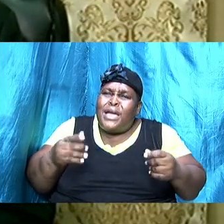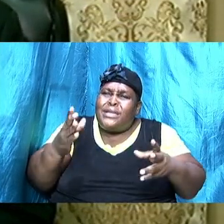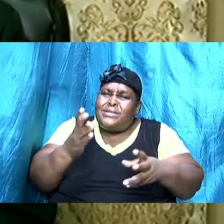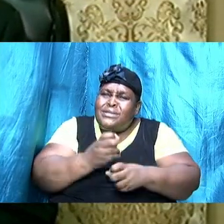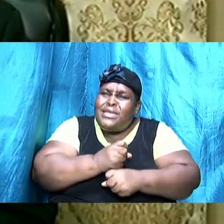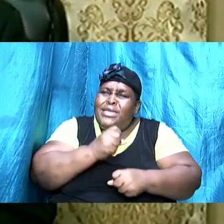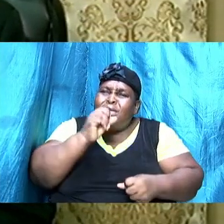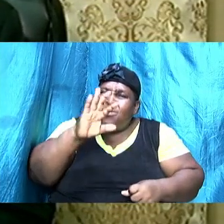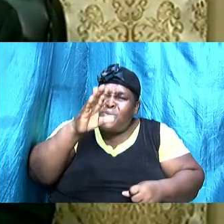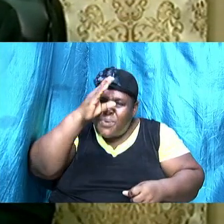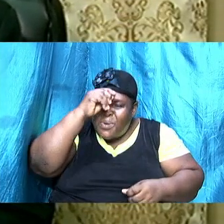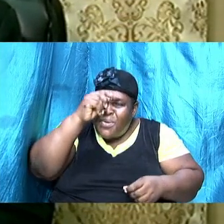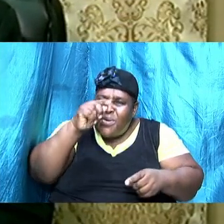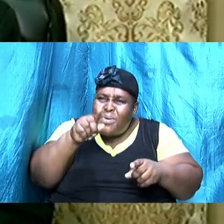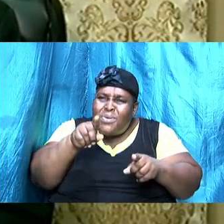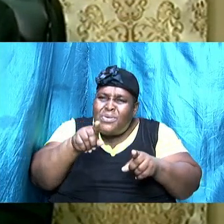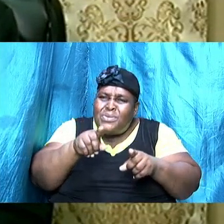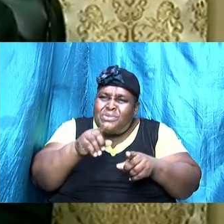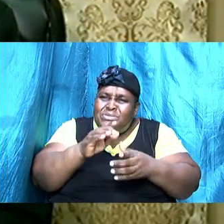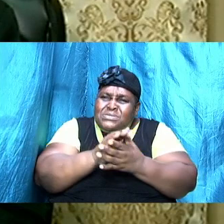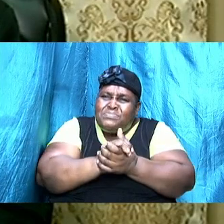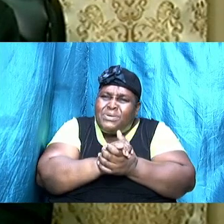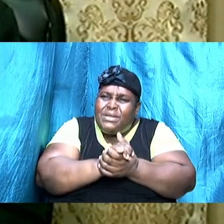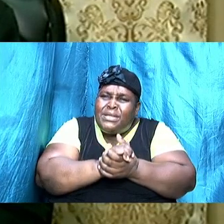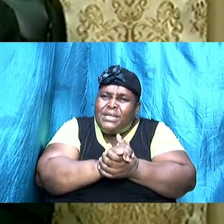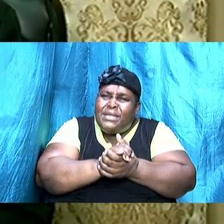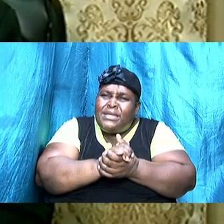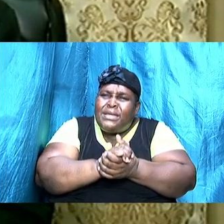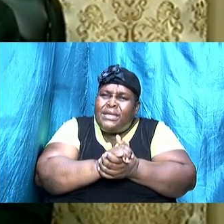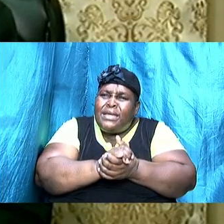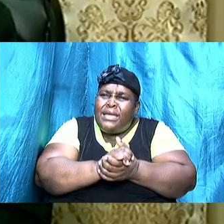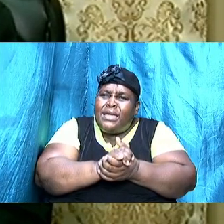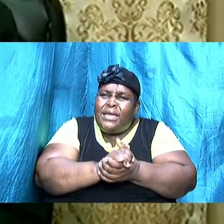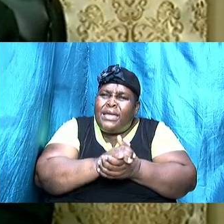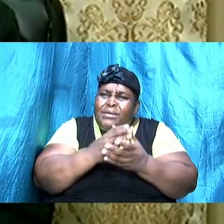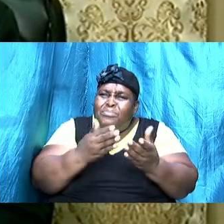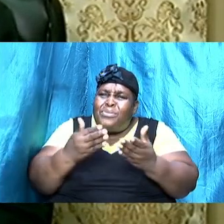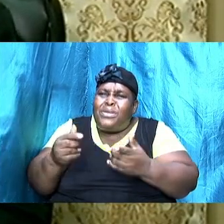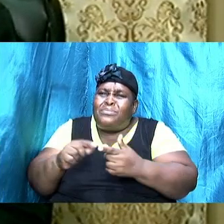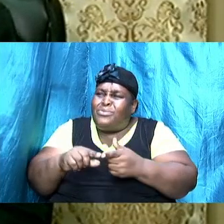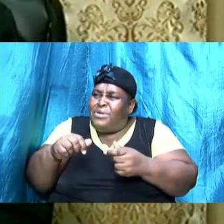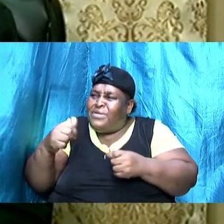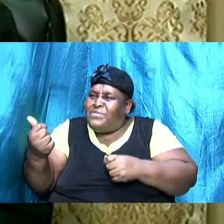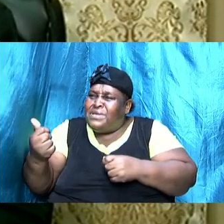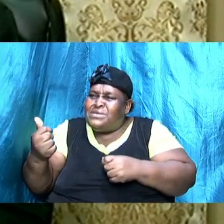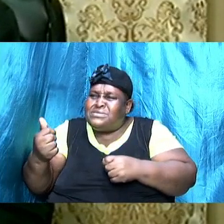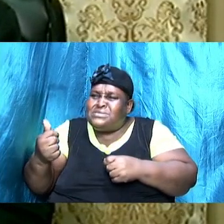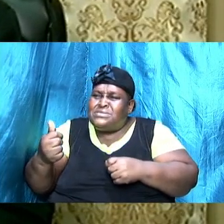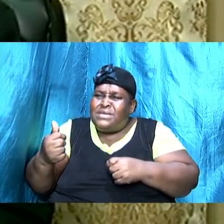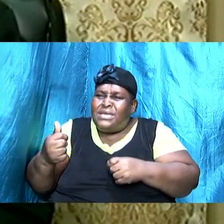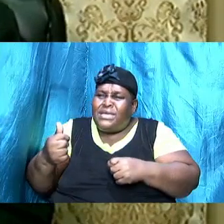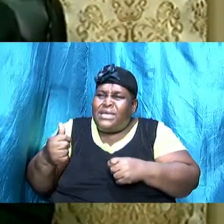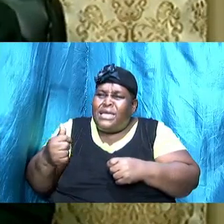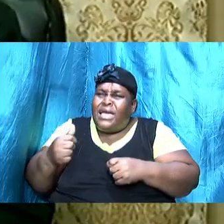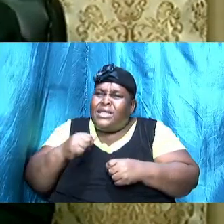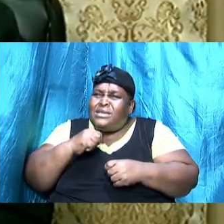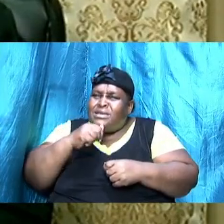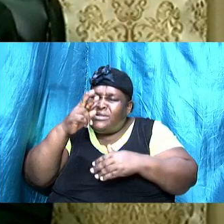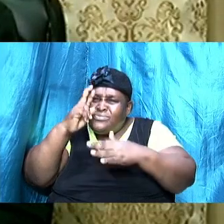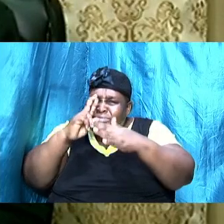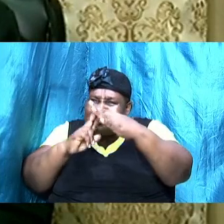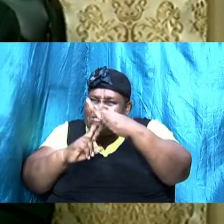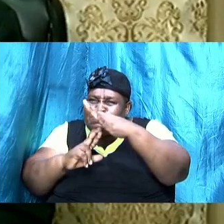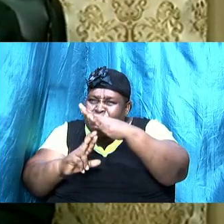husband and carry him to others and trample him in the face of others and cut